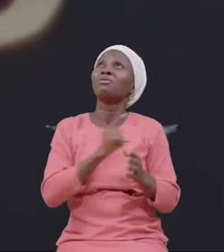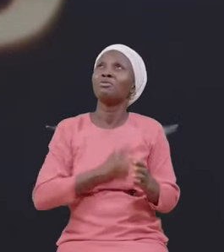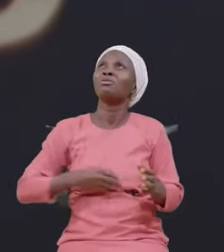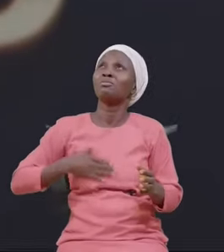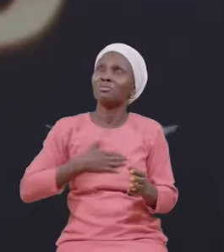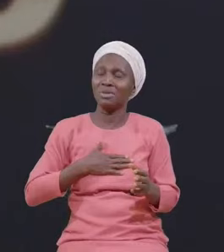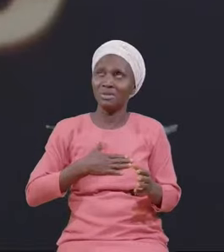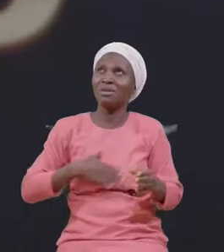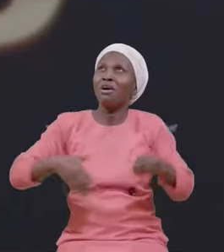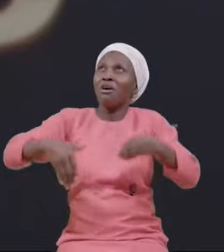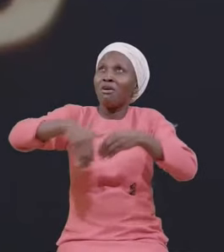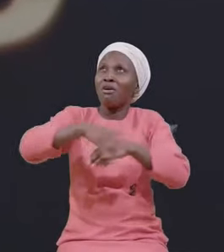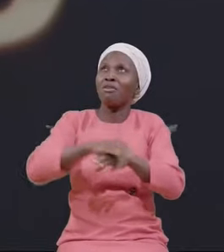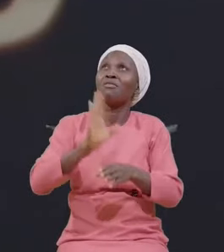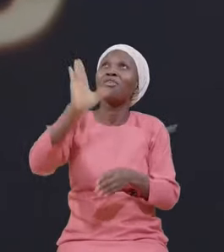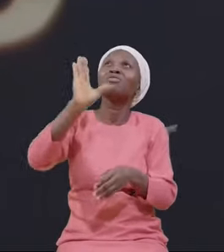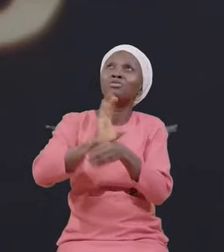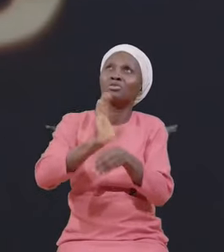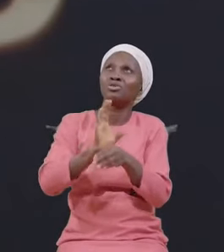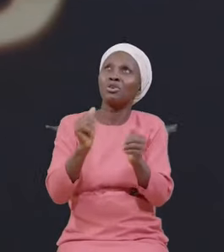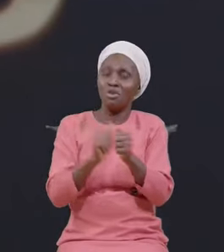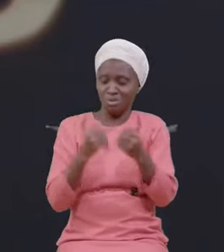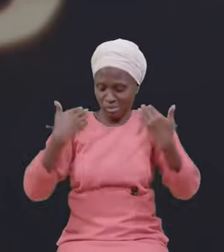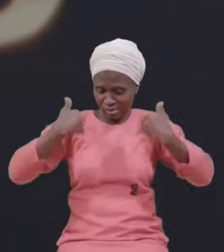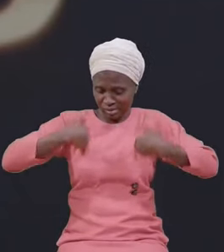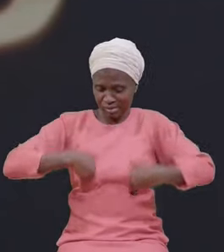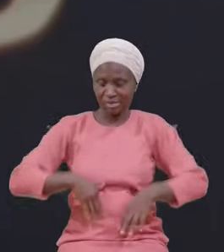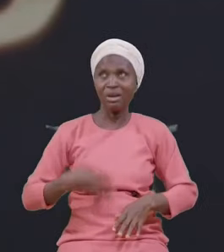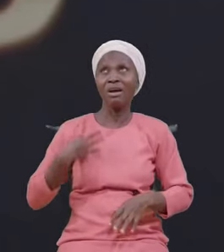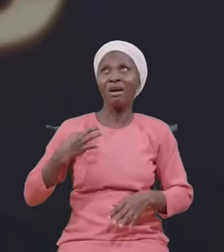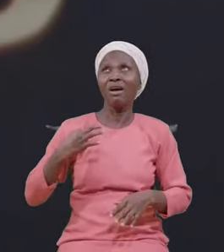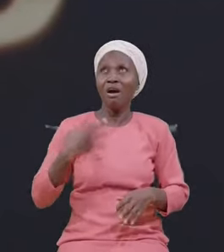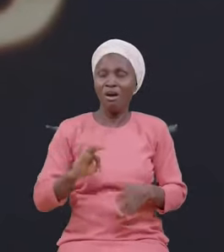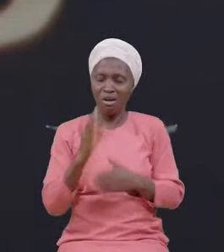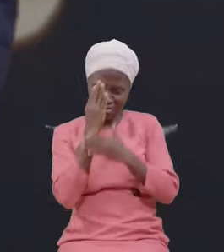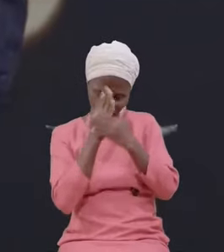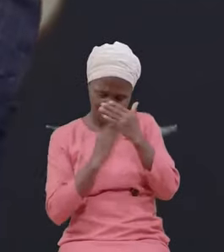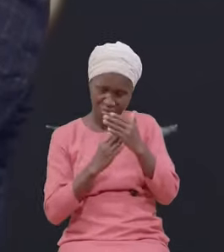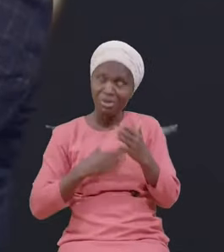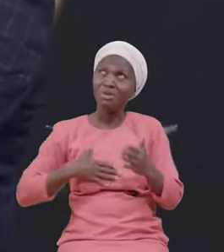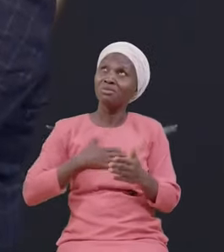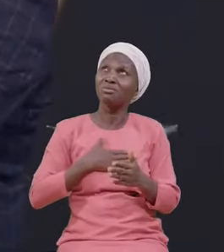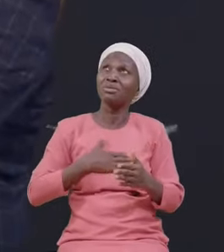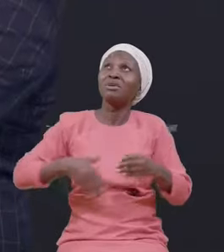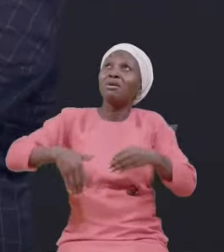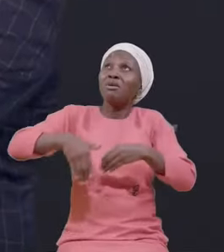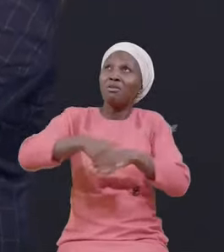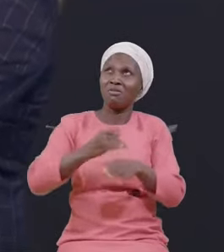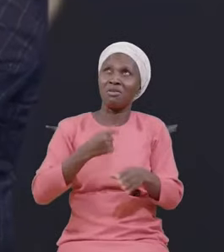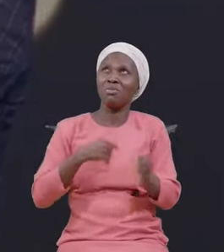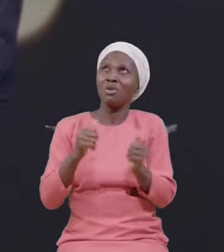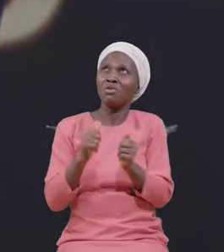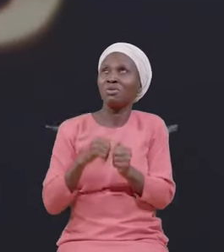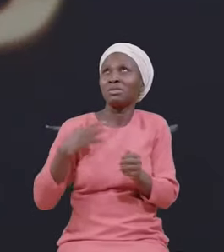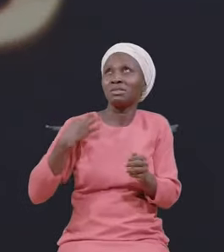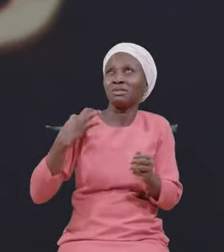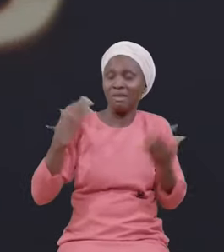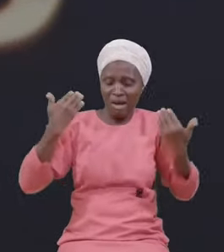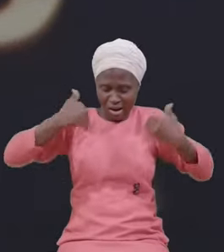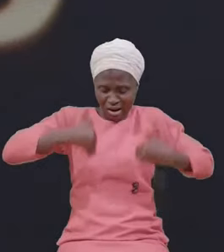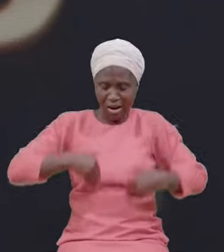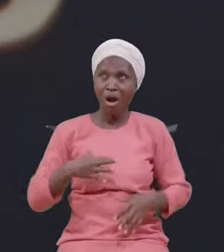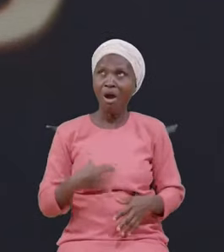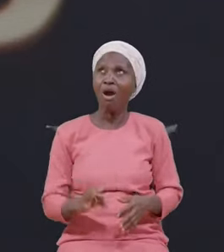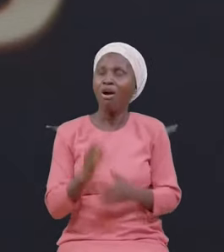of humility clo me with a garment of humility Jesus came he humbled